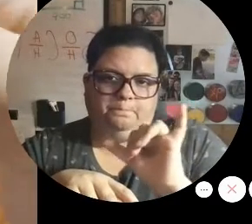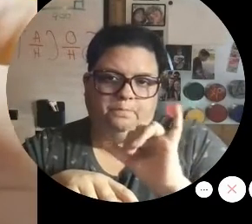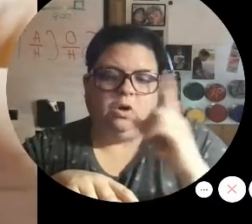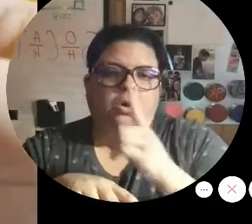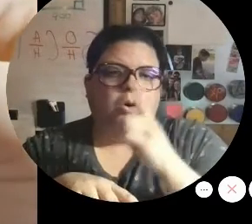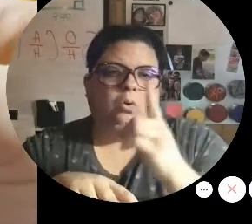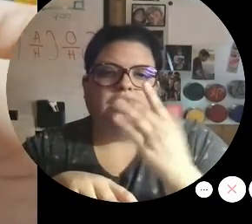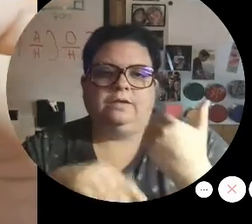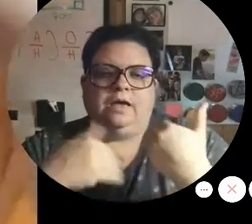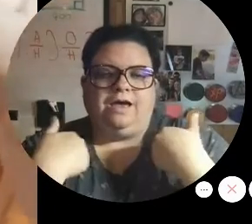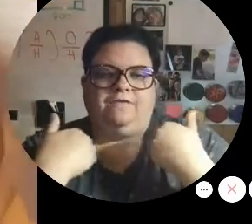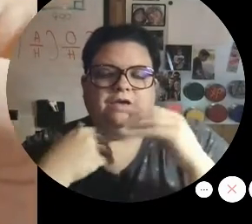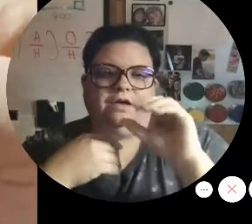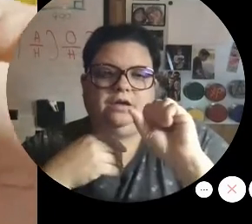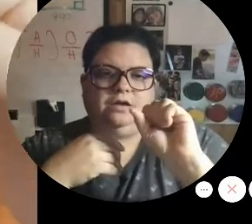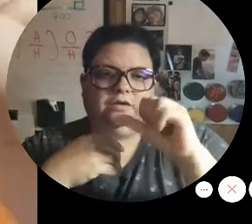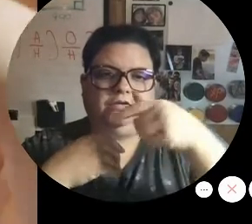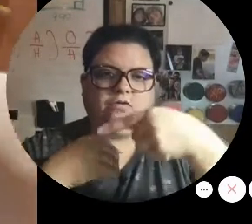always going to get a square.